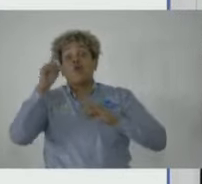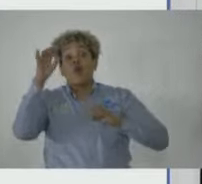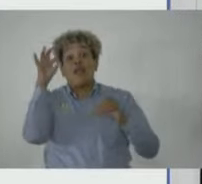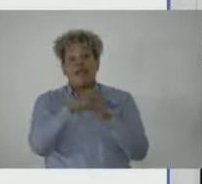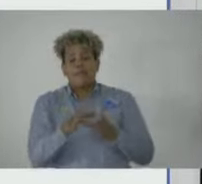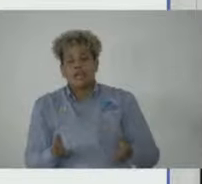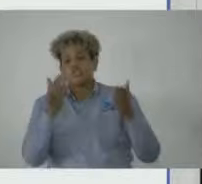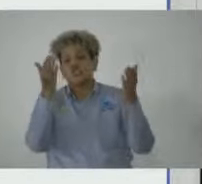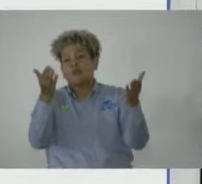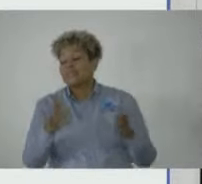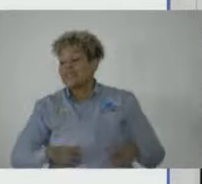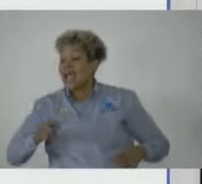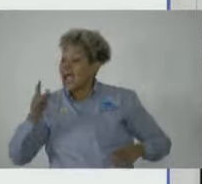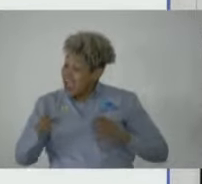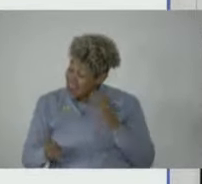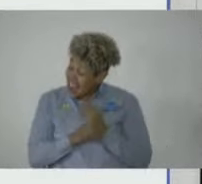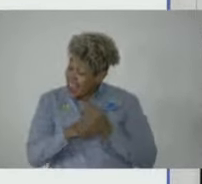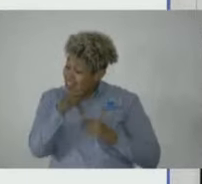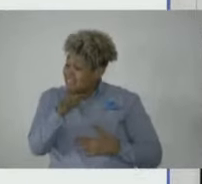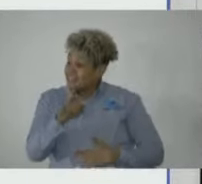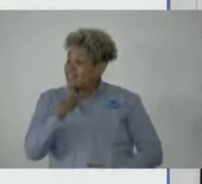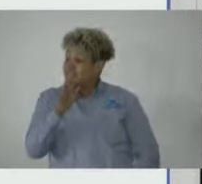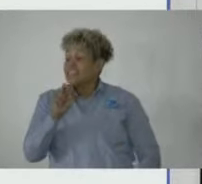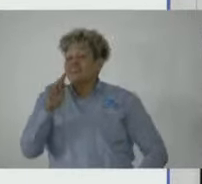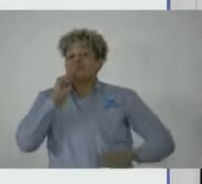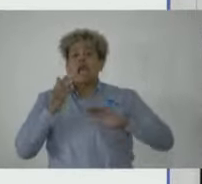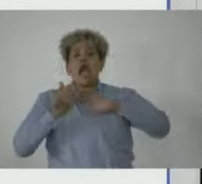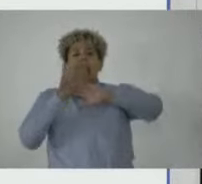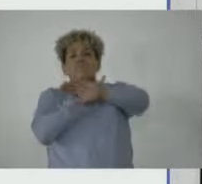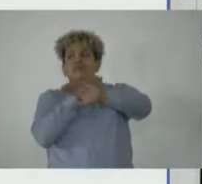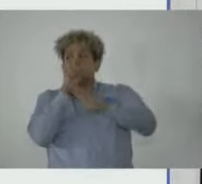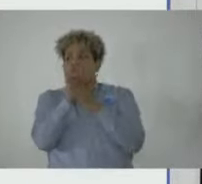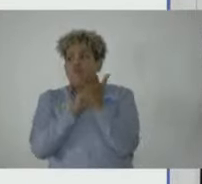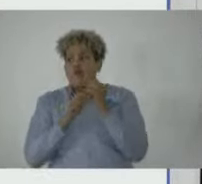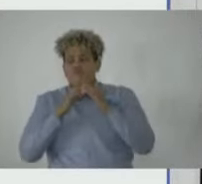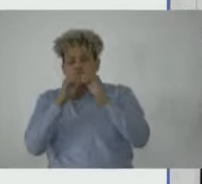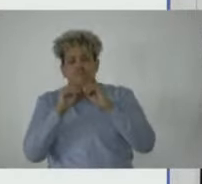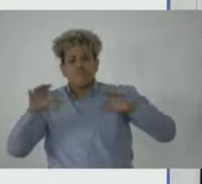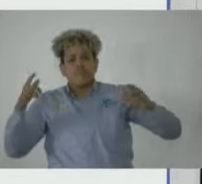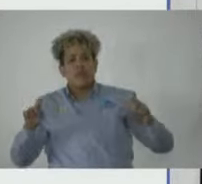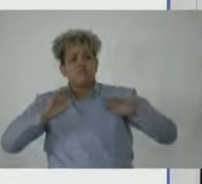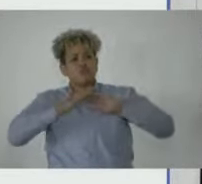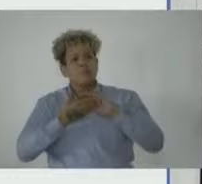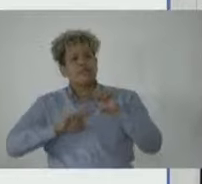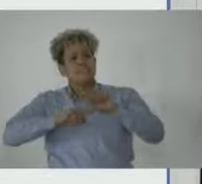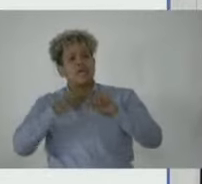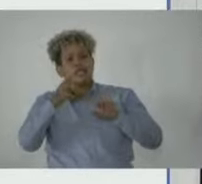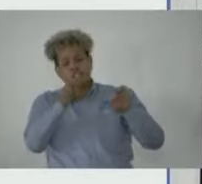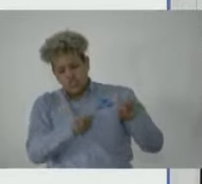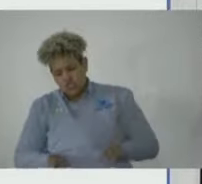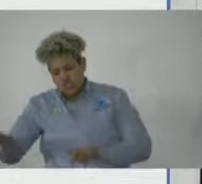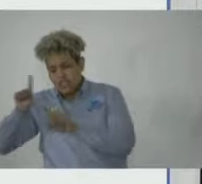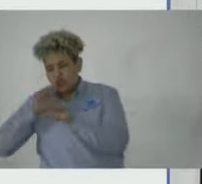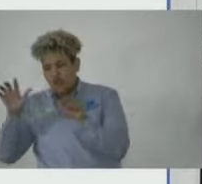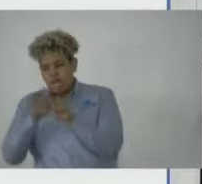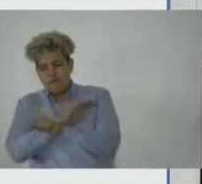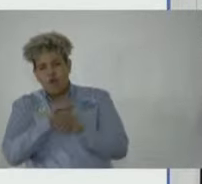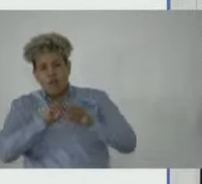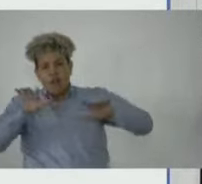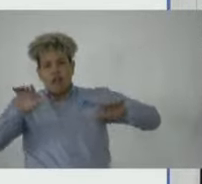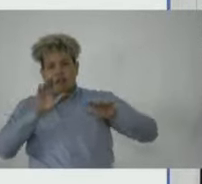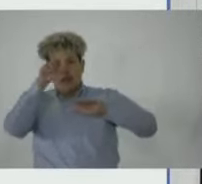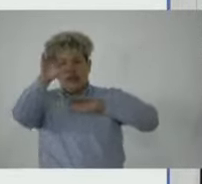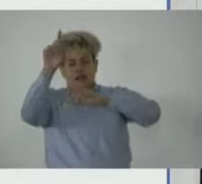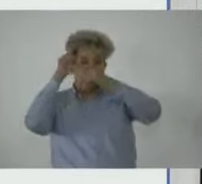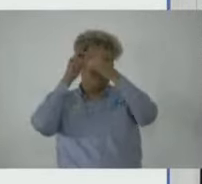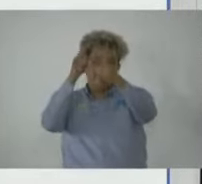submission. And even in advance of the law coming into effect, Jamaica began its transition to full-fledged inflation